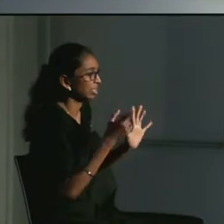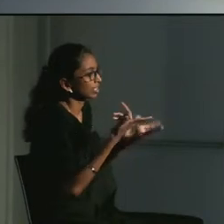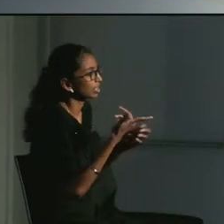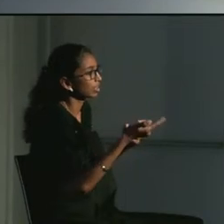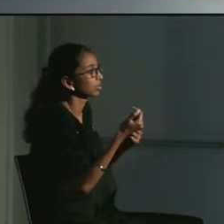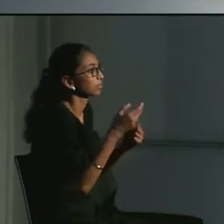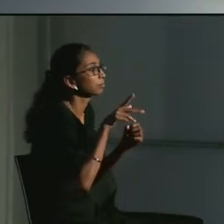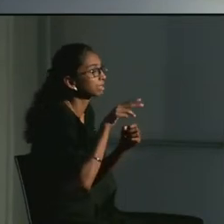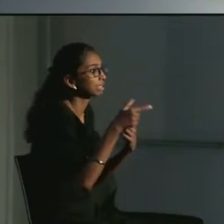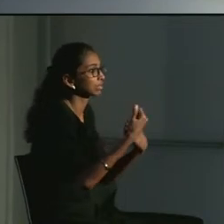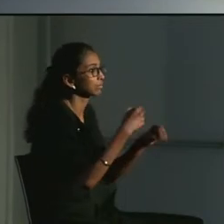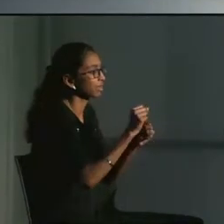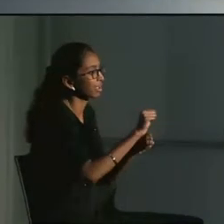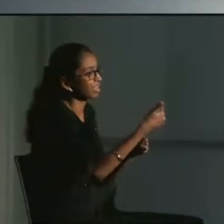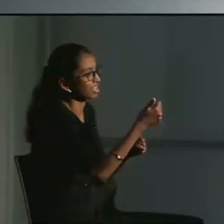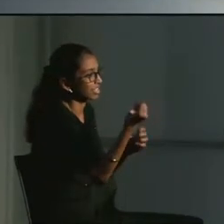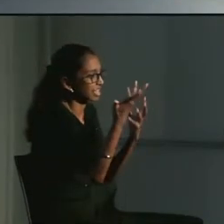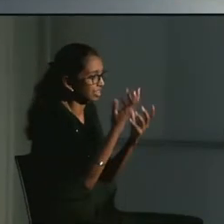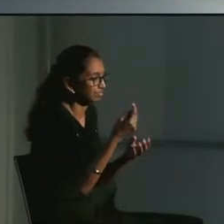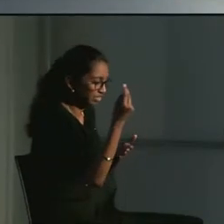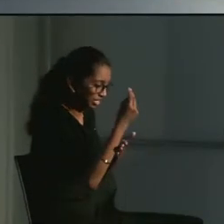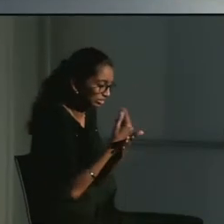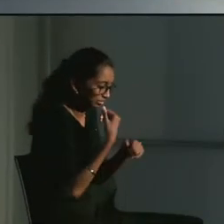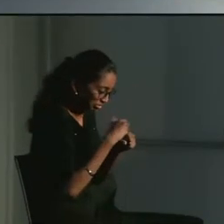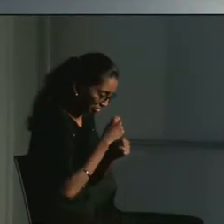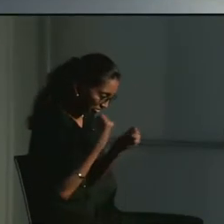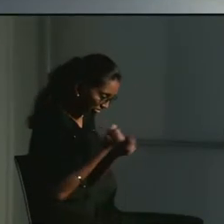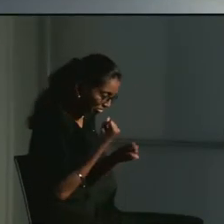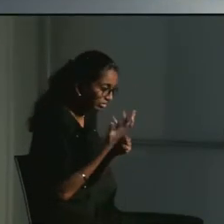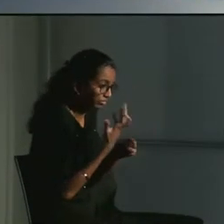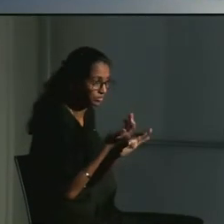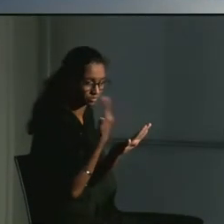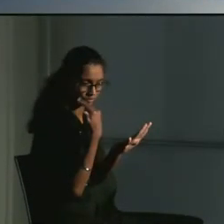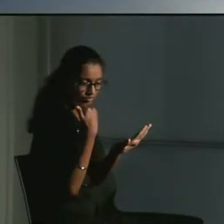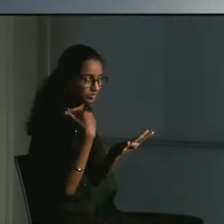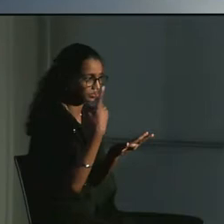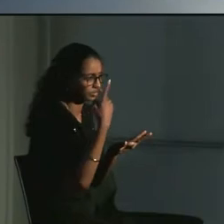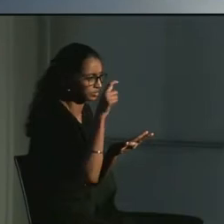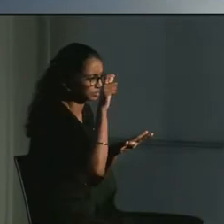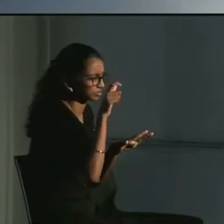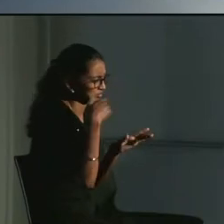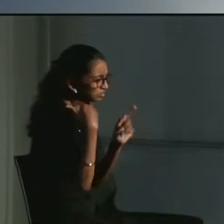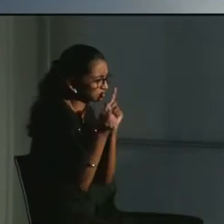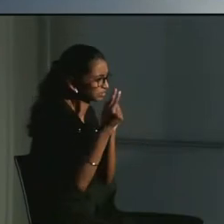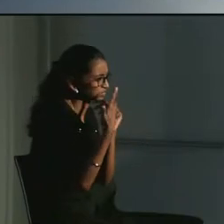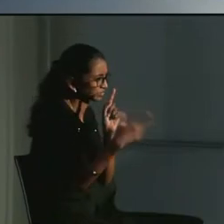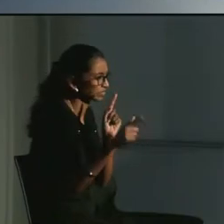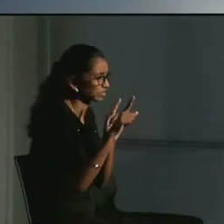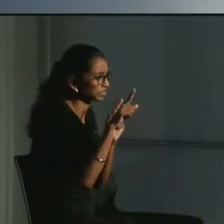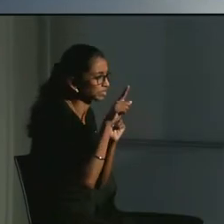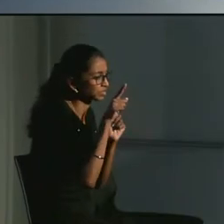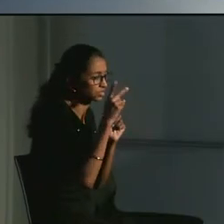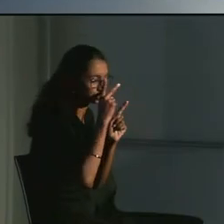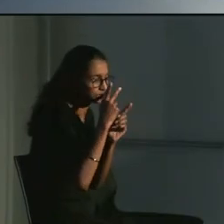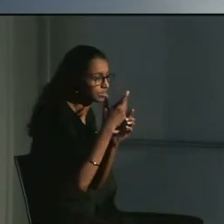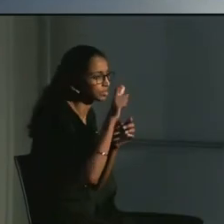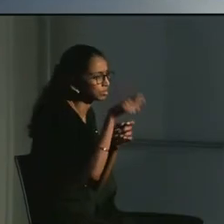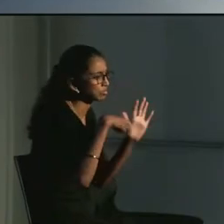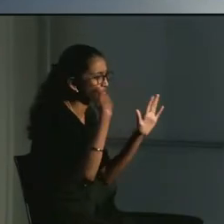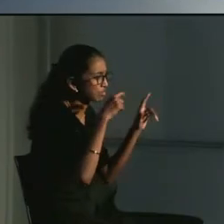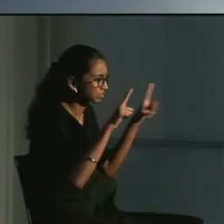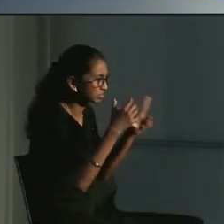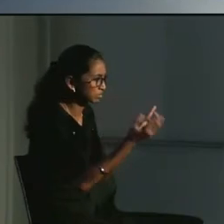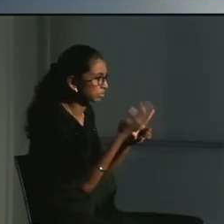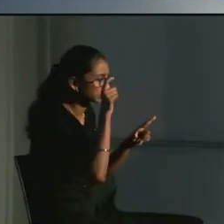to different forms of art. Recently we met a very new collective of filmmakers called